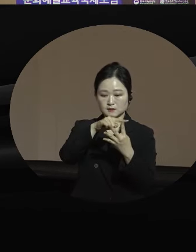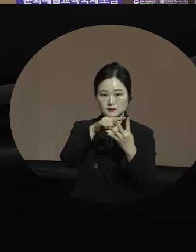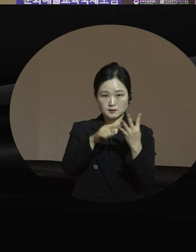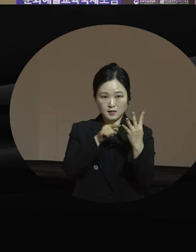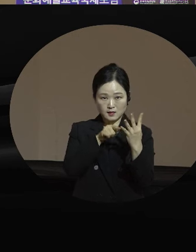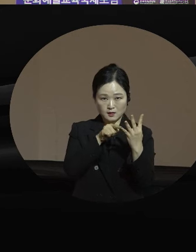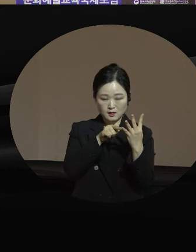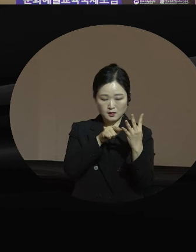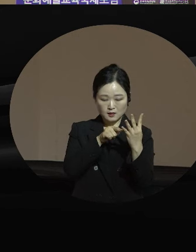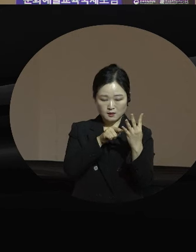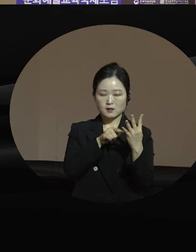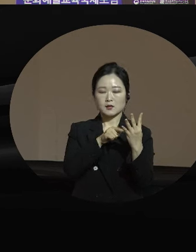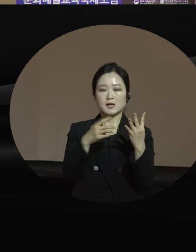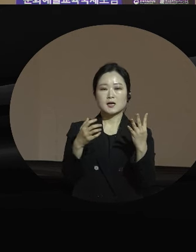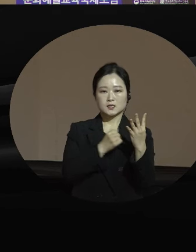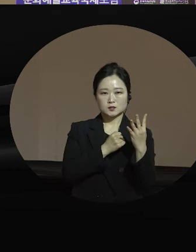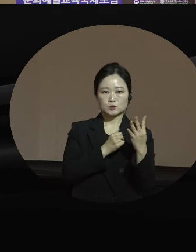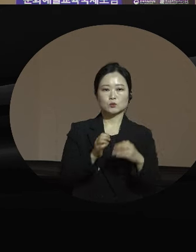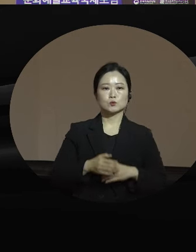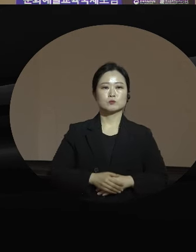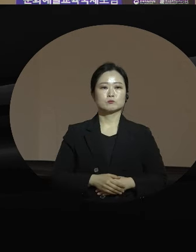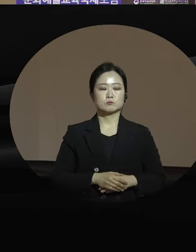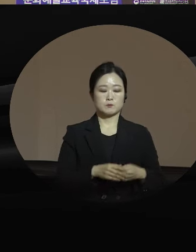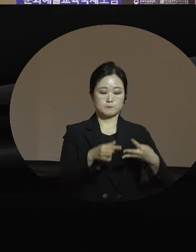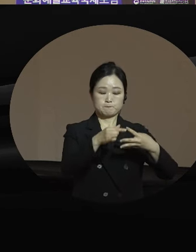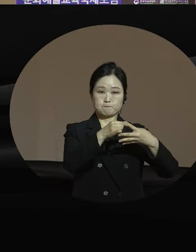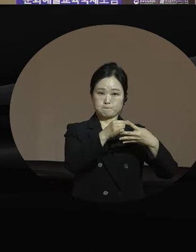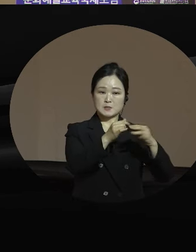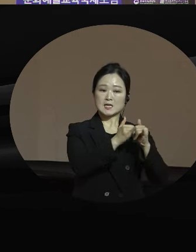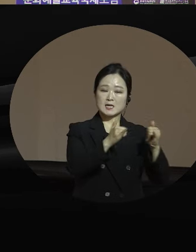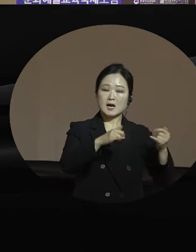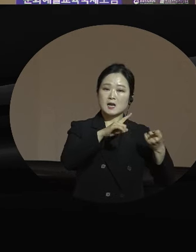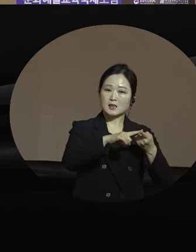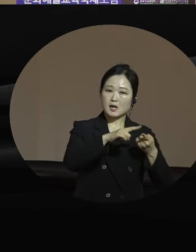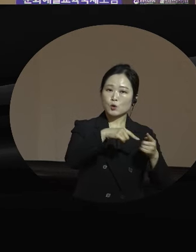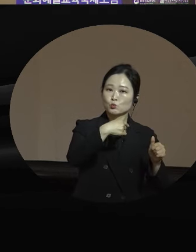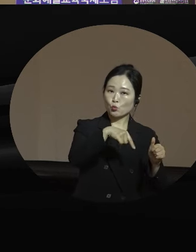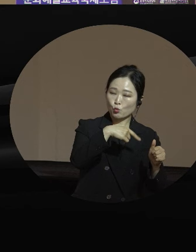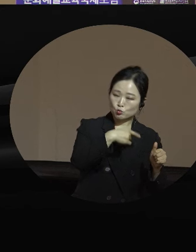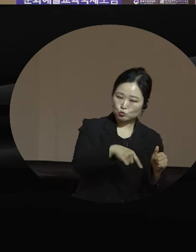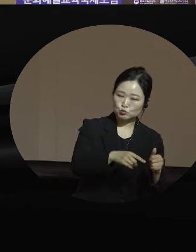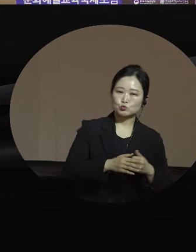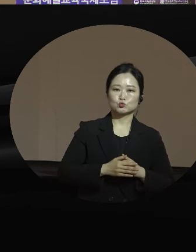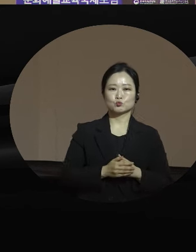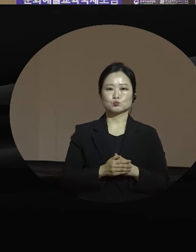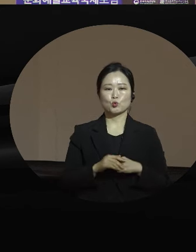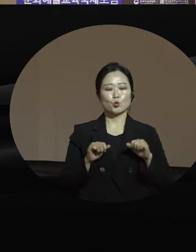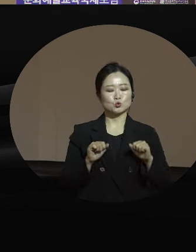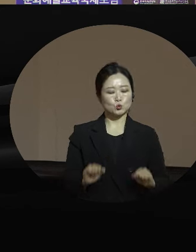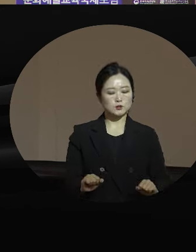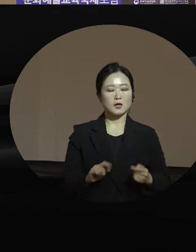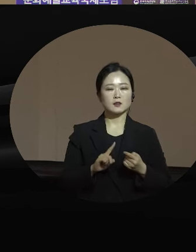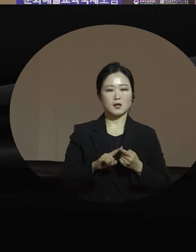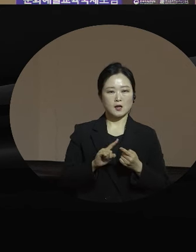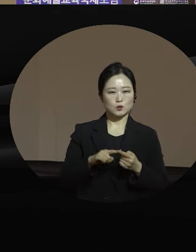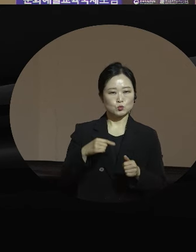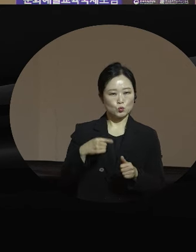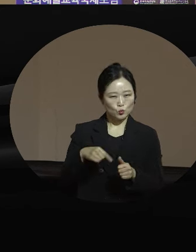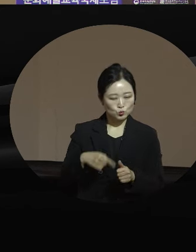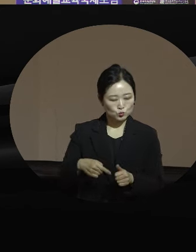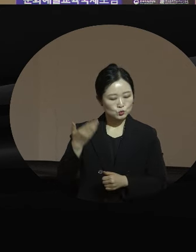as we all know, that the four pillar systems to be, to know, to do, and working together, and trend